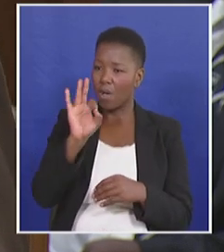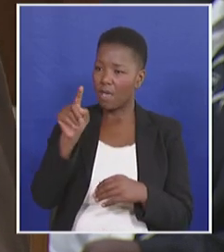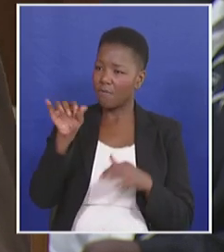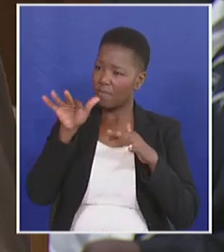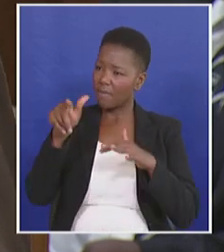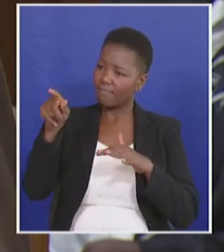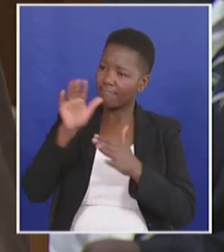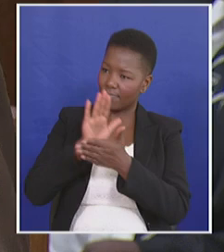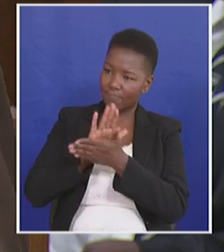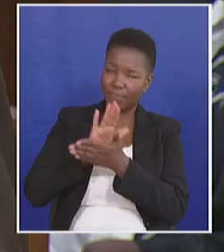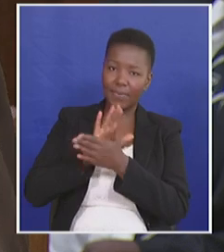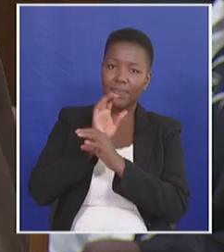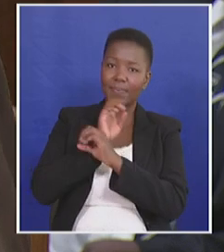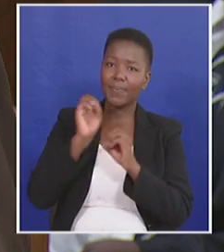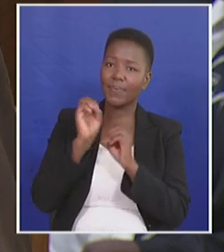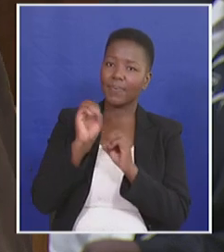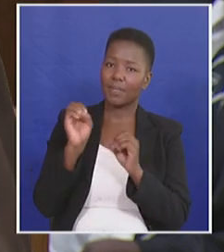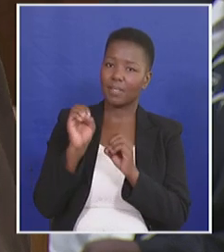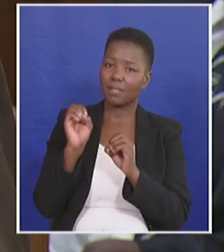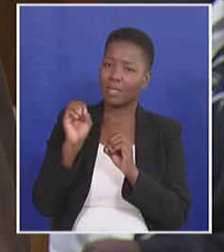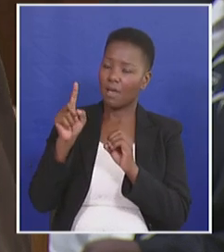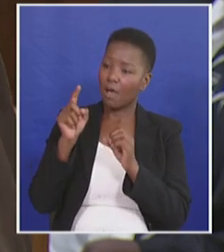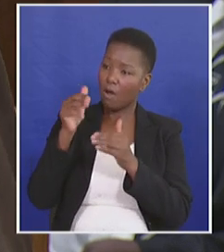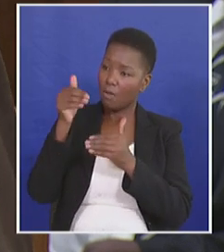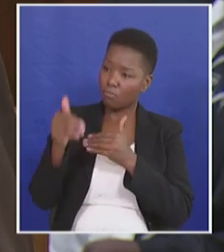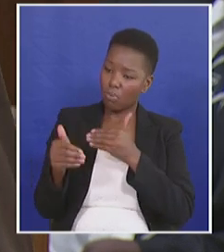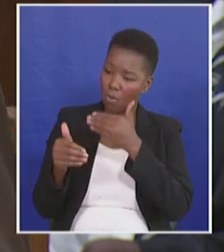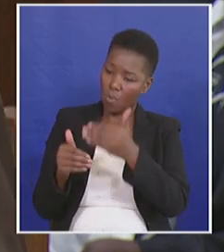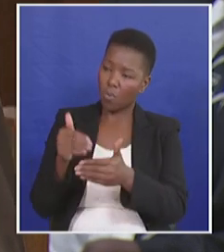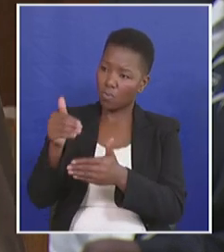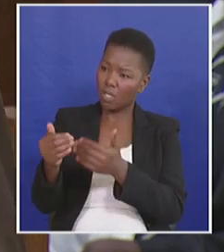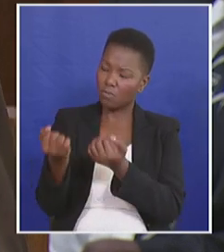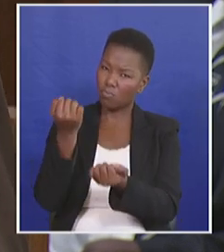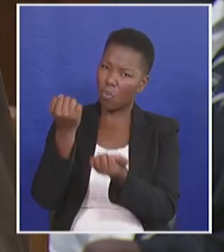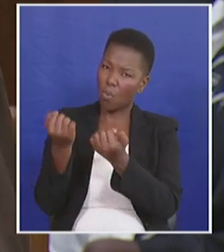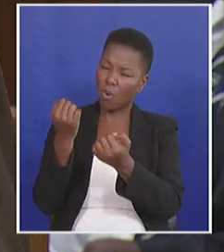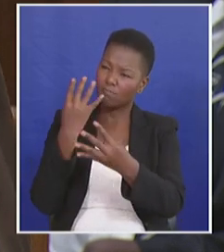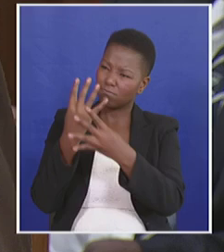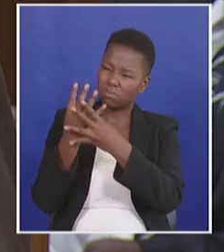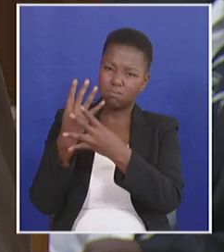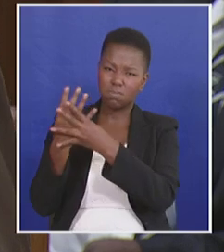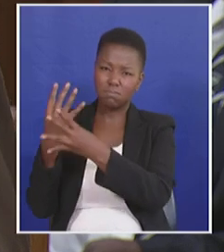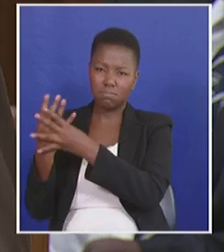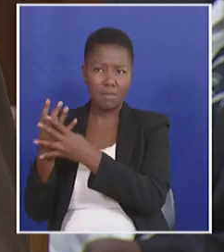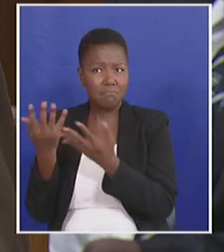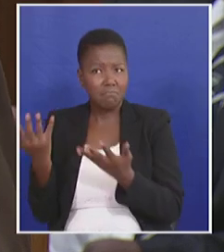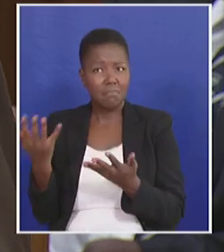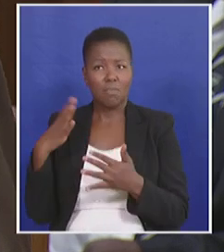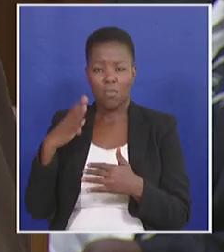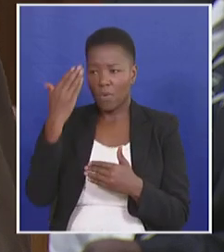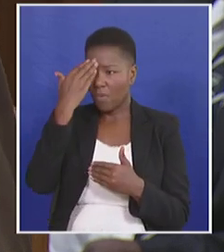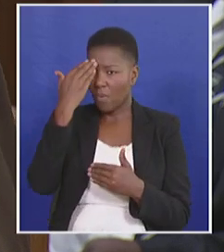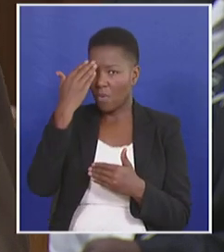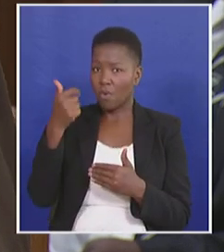unsatisfied with the prosecutorial process, what is it that people can do